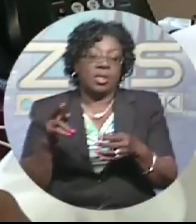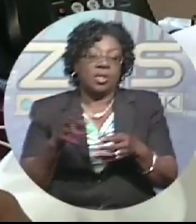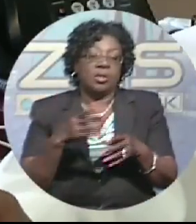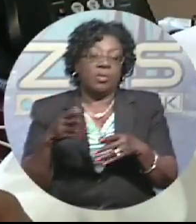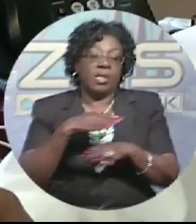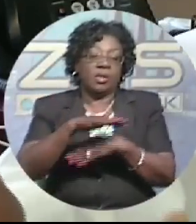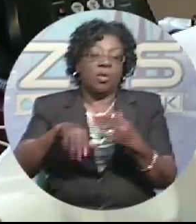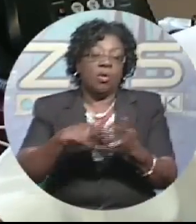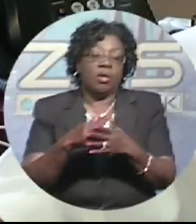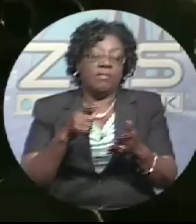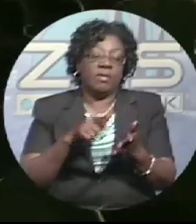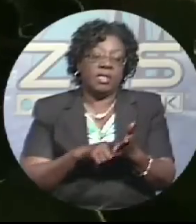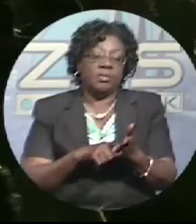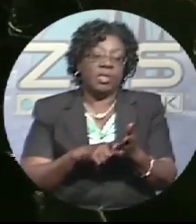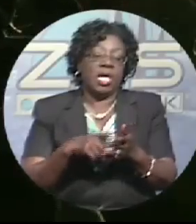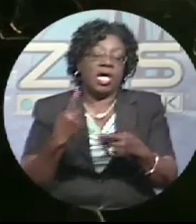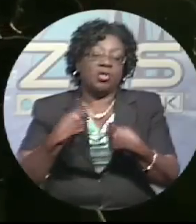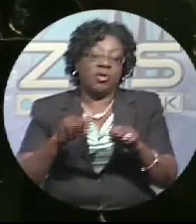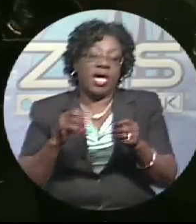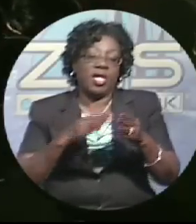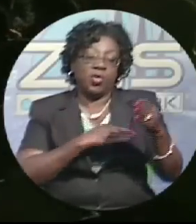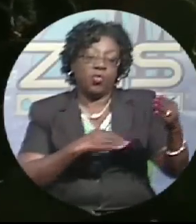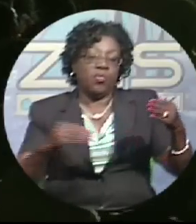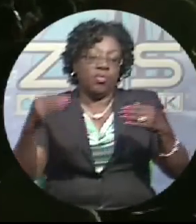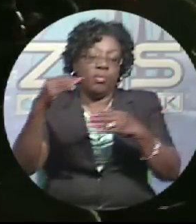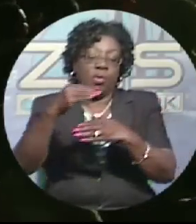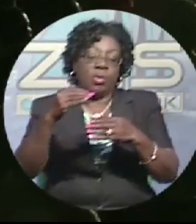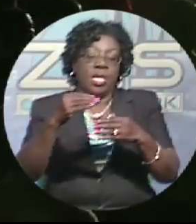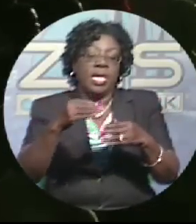things we're trying to promote. Major is promising a